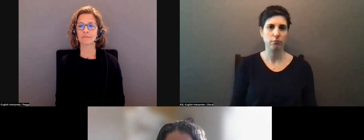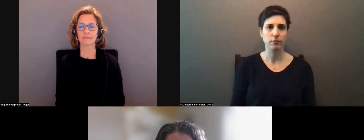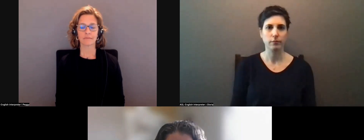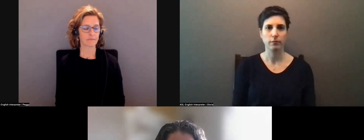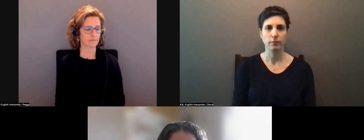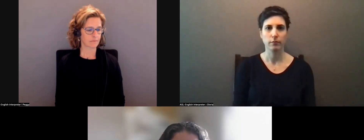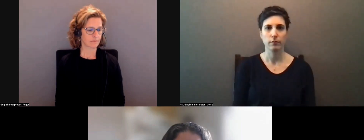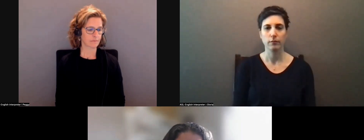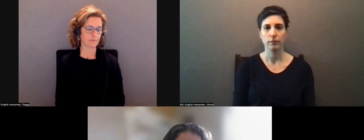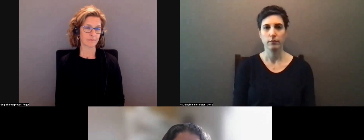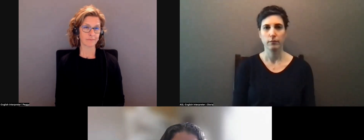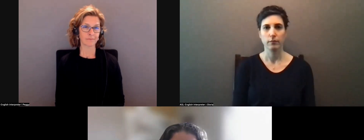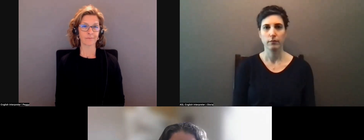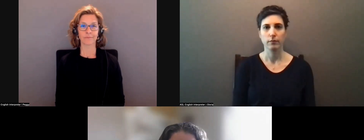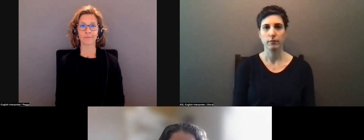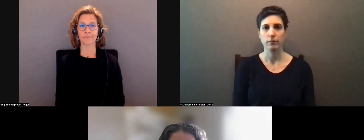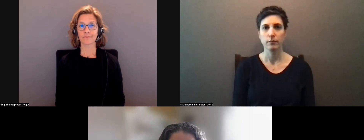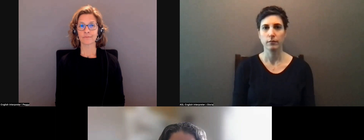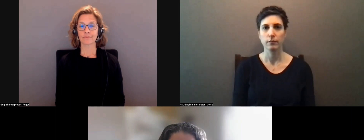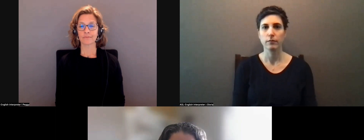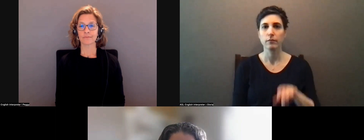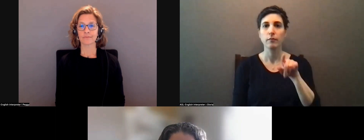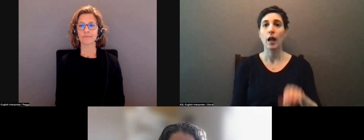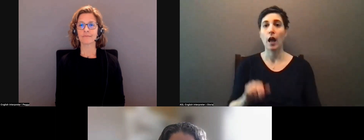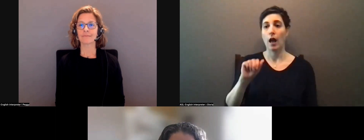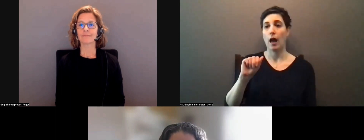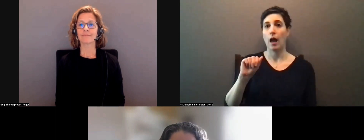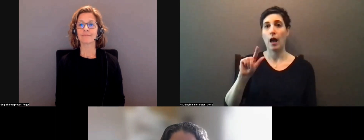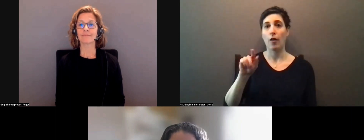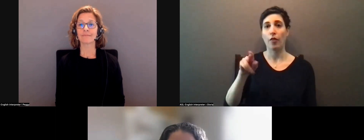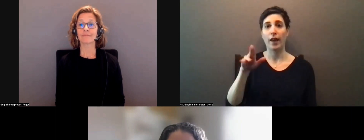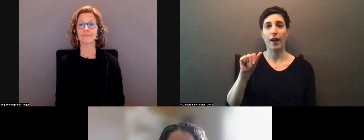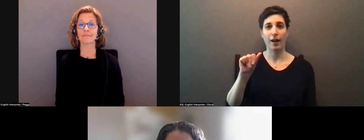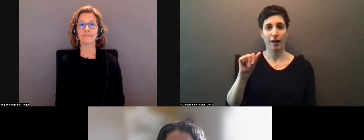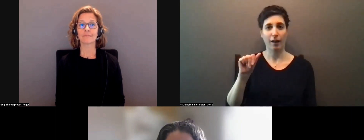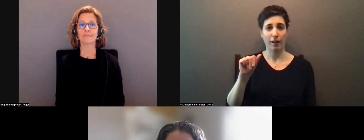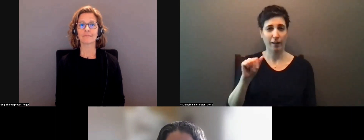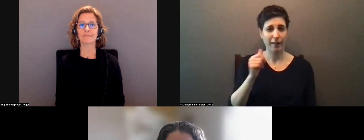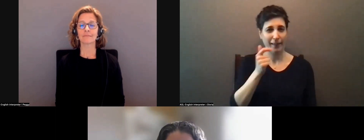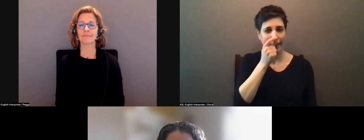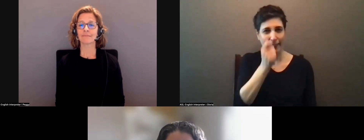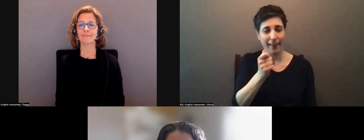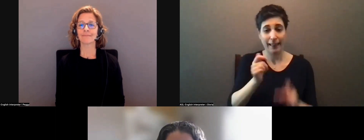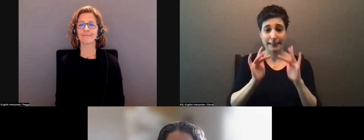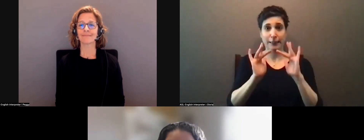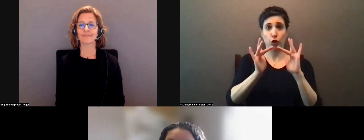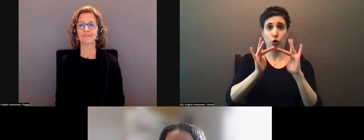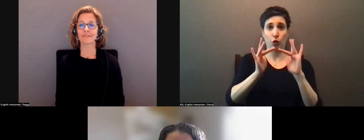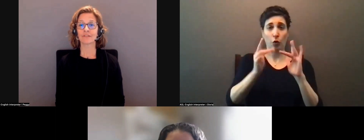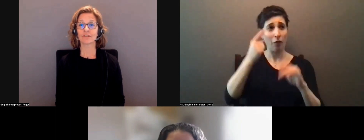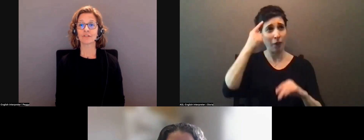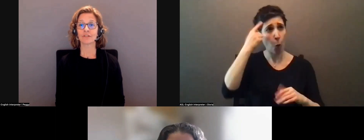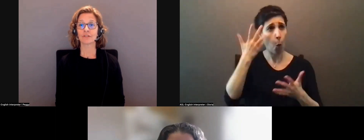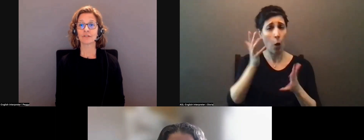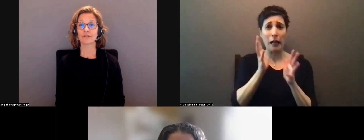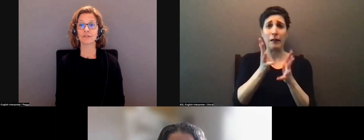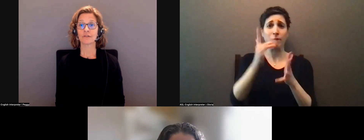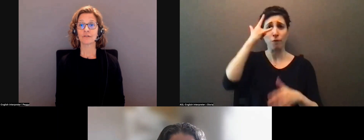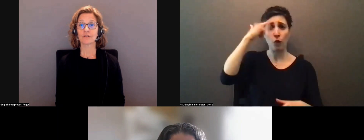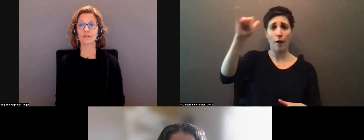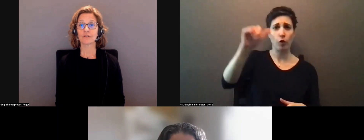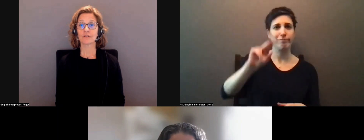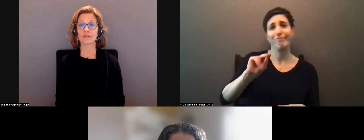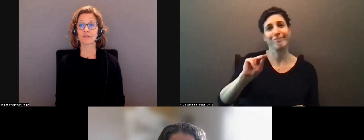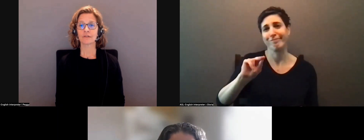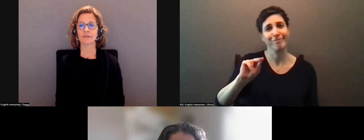It's interesting how it seems like even in the digital space, things have expiry dates sometimes, depending on how the IT